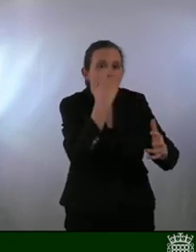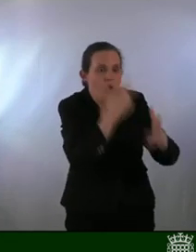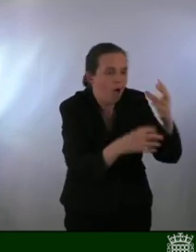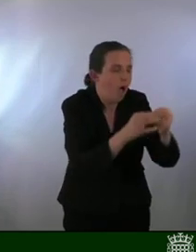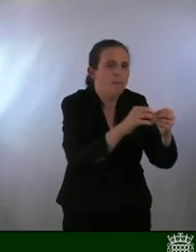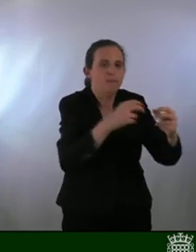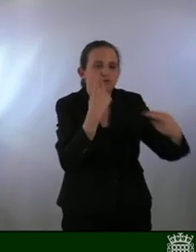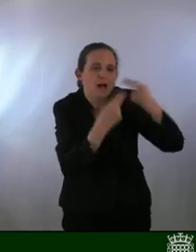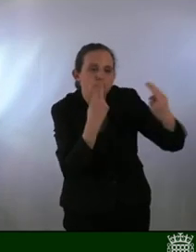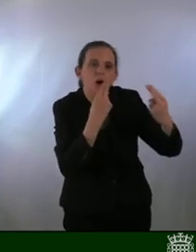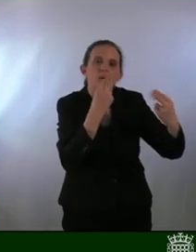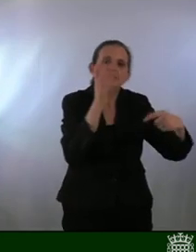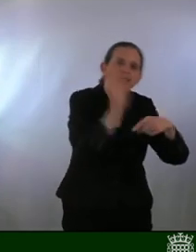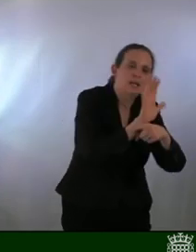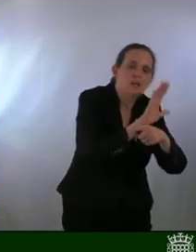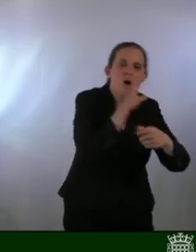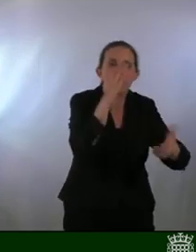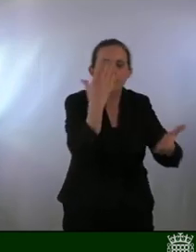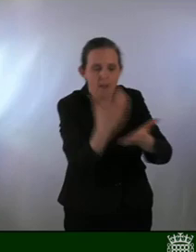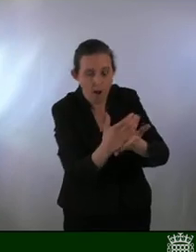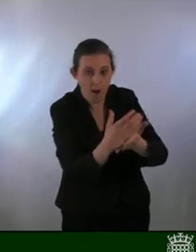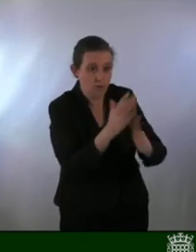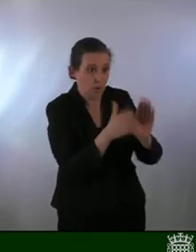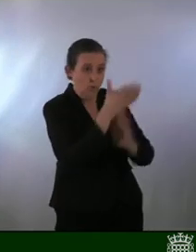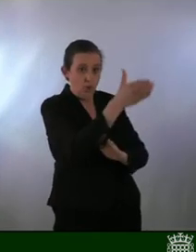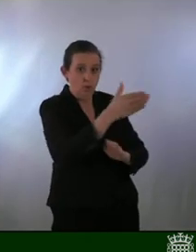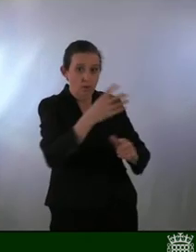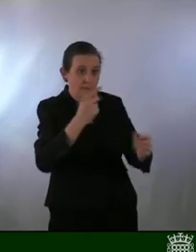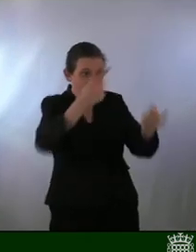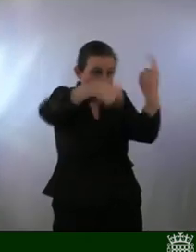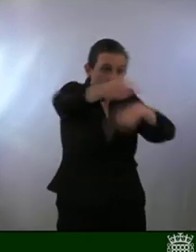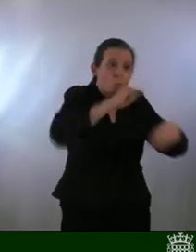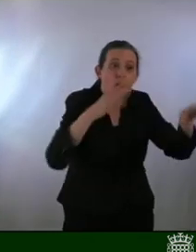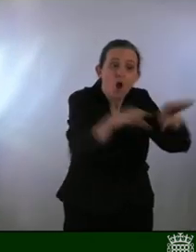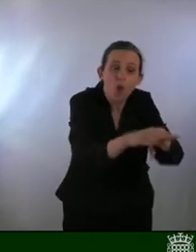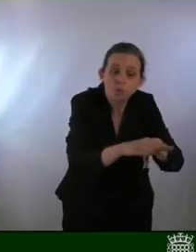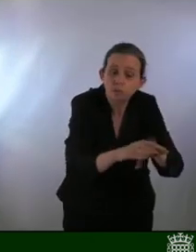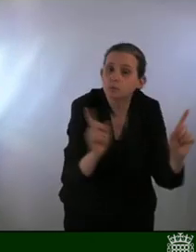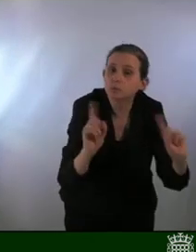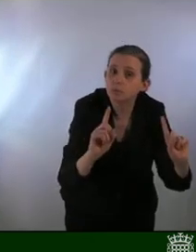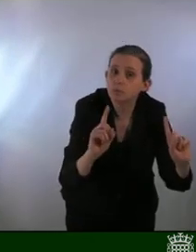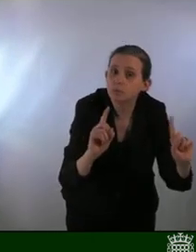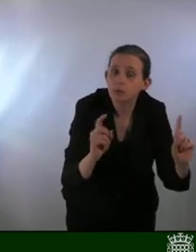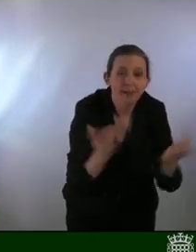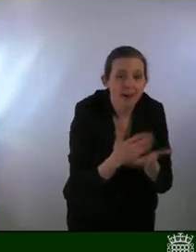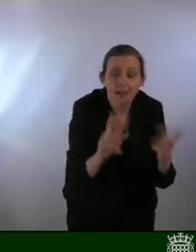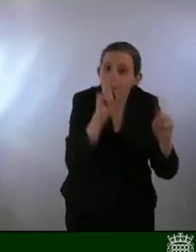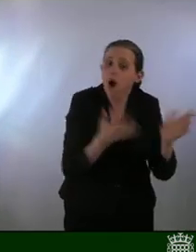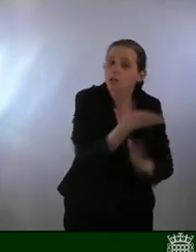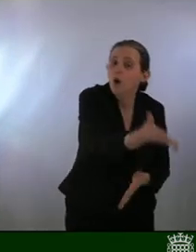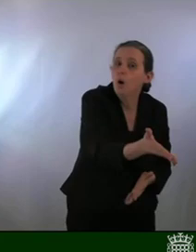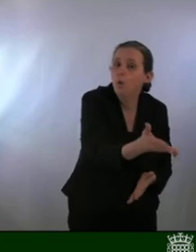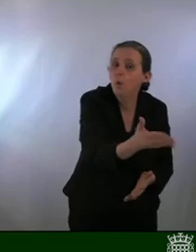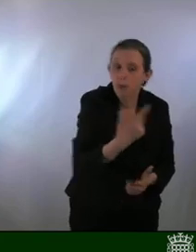restaurants. Will he also advise clubs, cinemas and restaurants to close their doors so there is absolute clarity that people